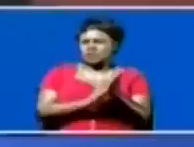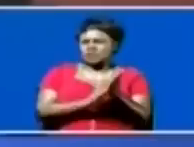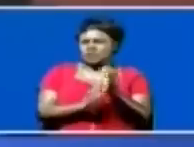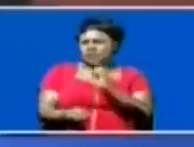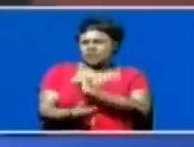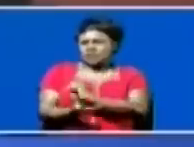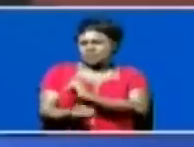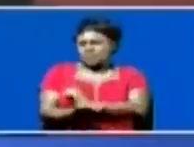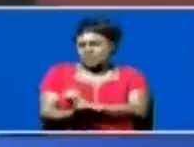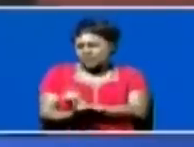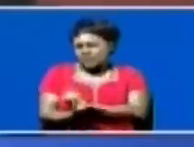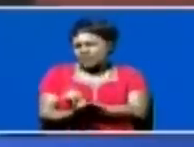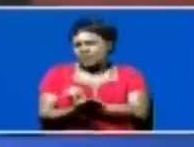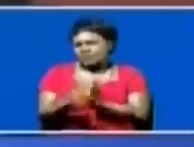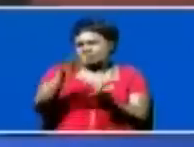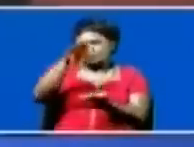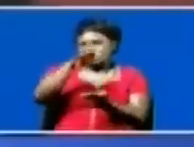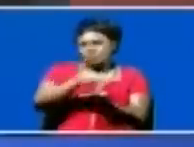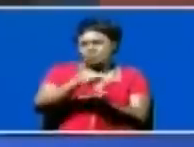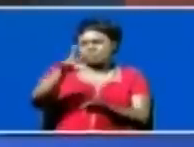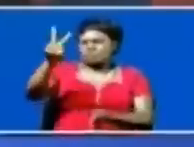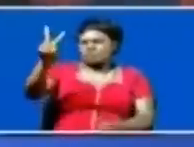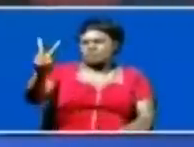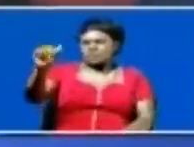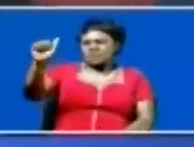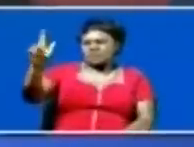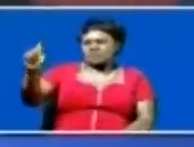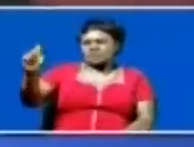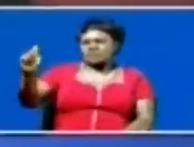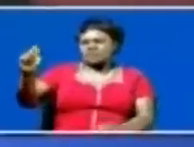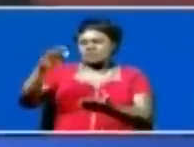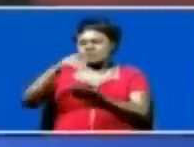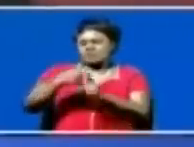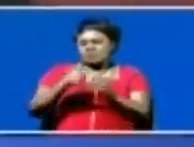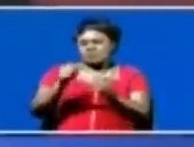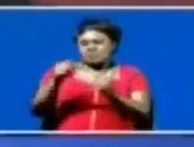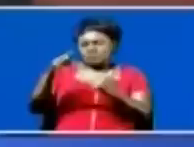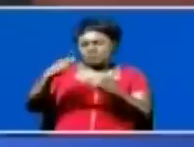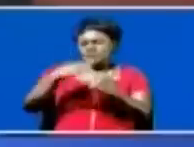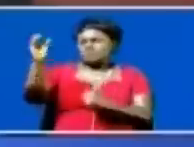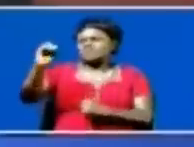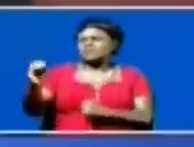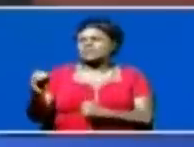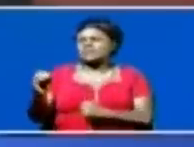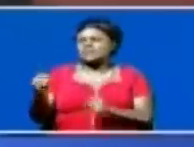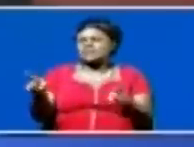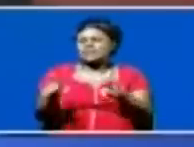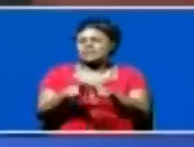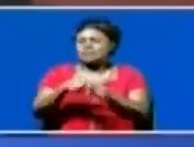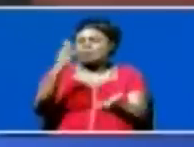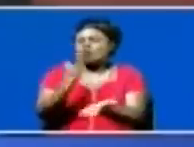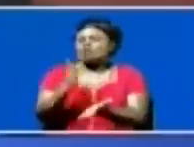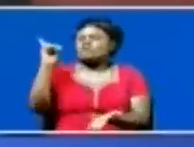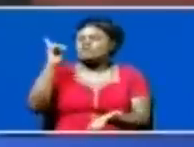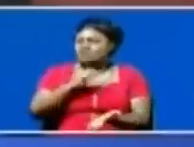in that proposal, of course, the reduction of the VAT from 16% to 8%. It has also been